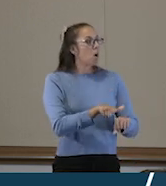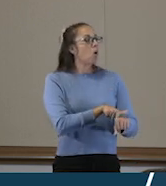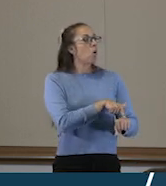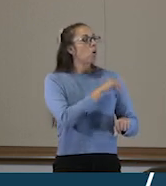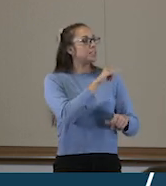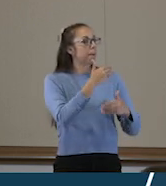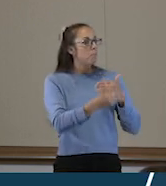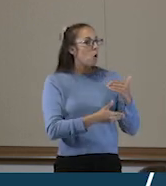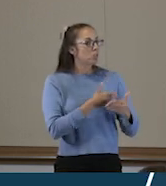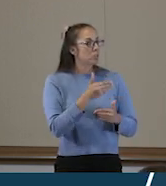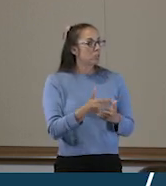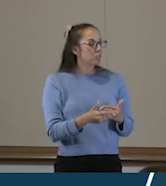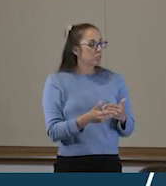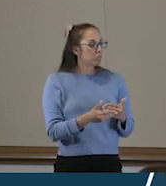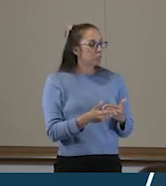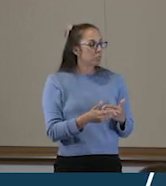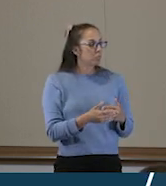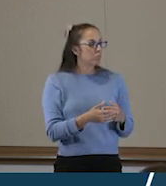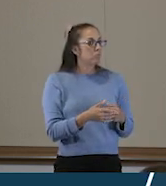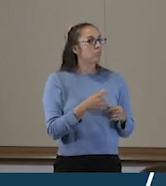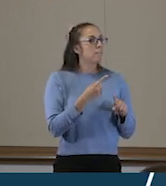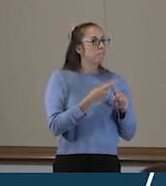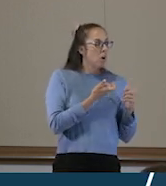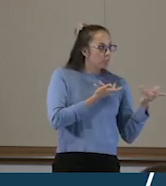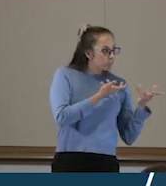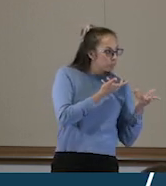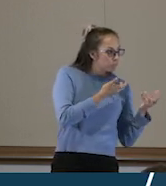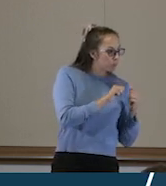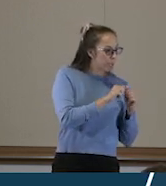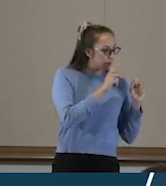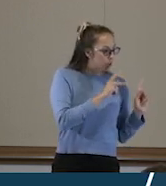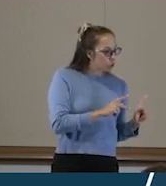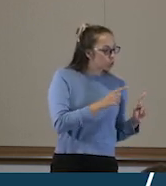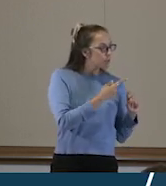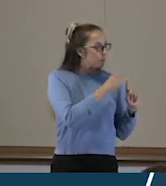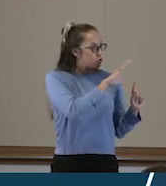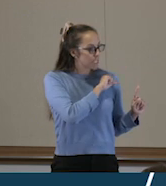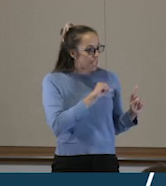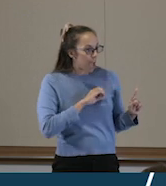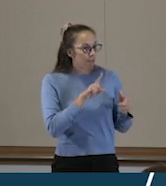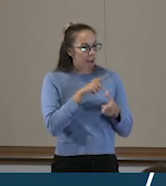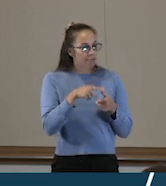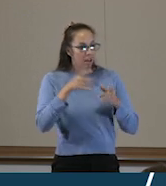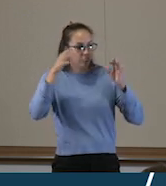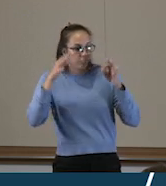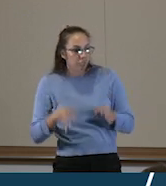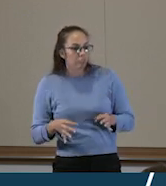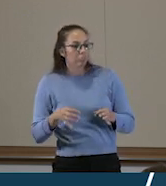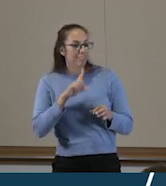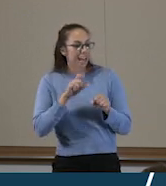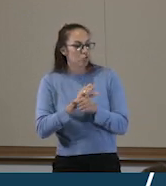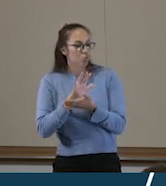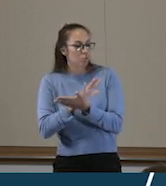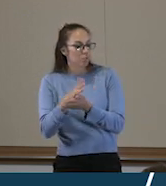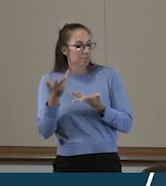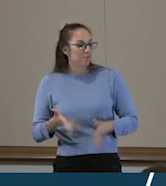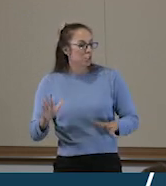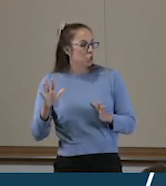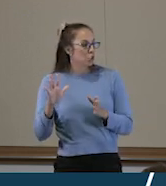whole process take from conversing with that person to when we get the actual document?